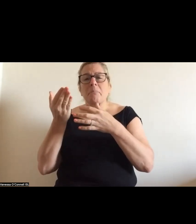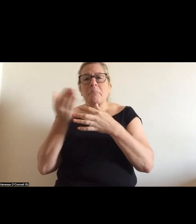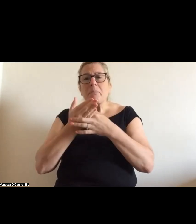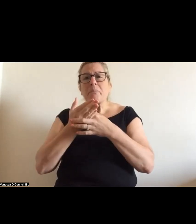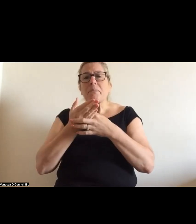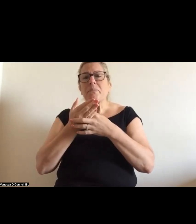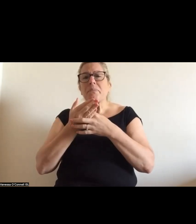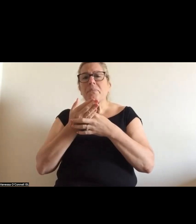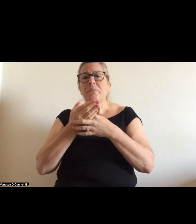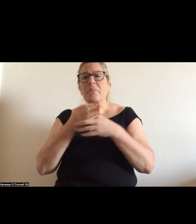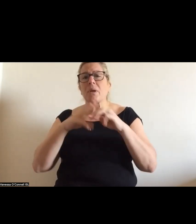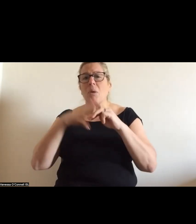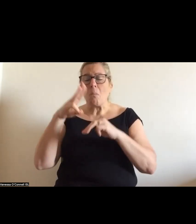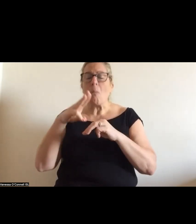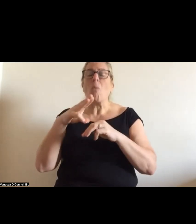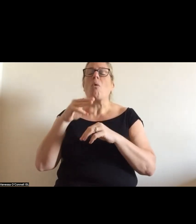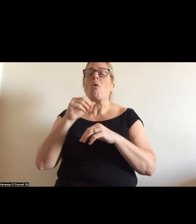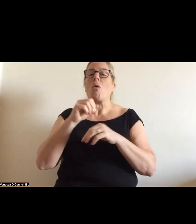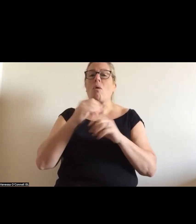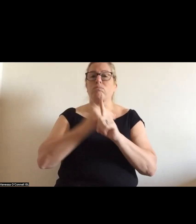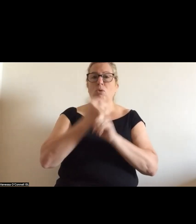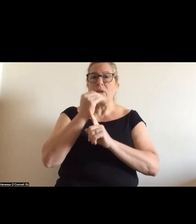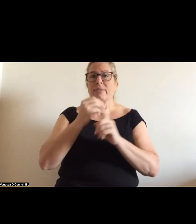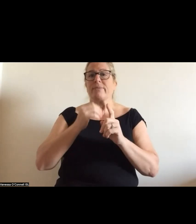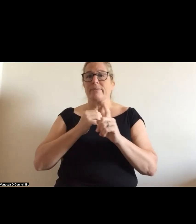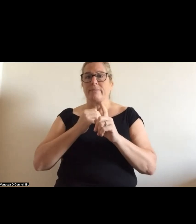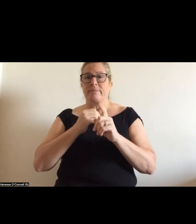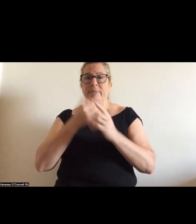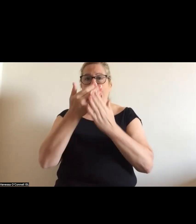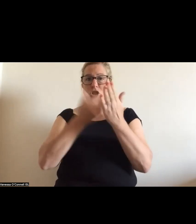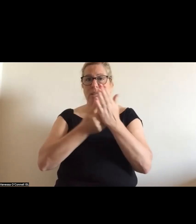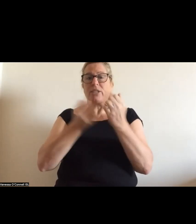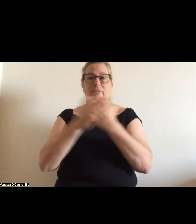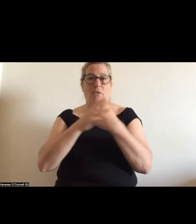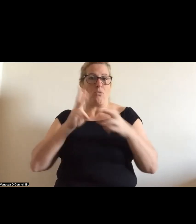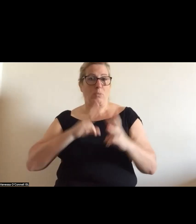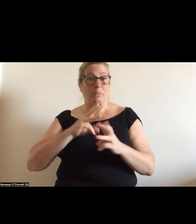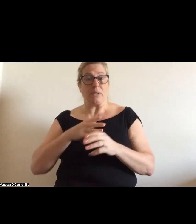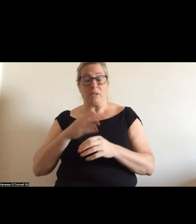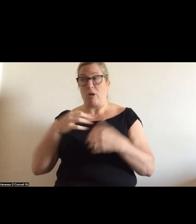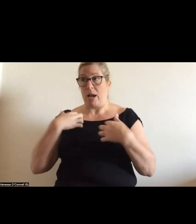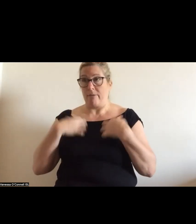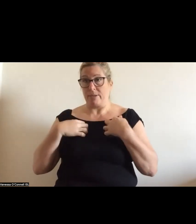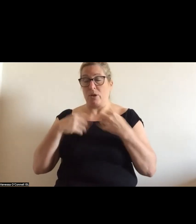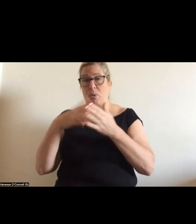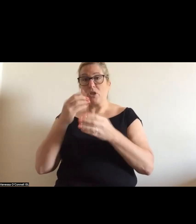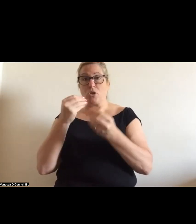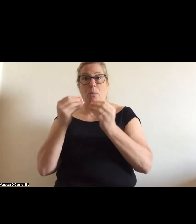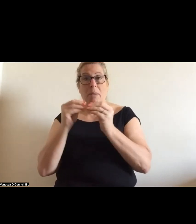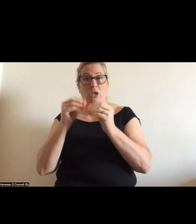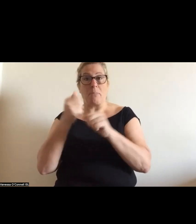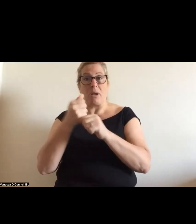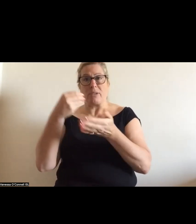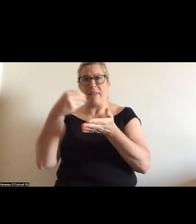more progressive legislation and women's rights law. And I just thought it was really fascinating, you know, when you raised the fact that financial